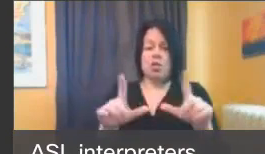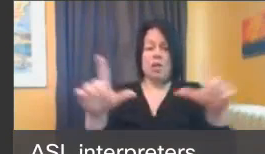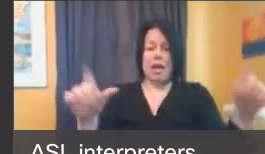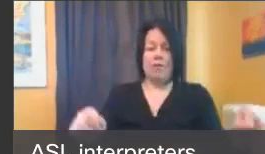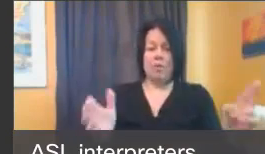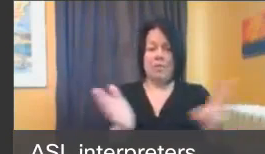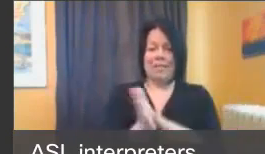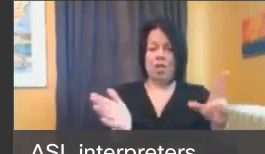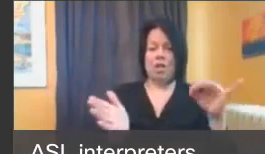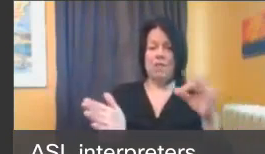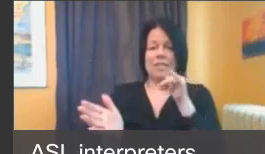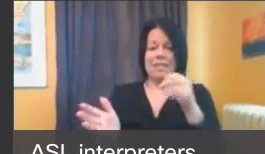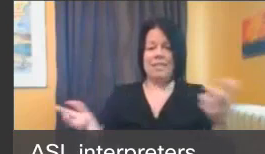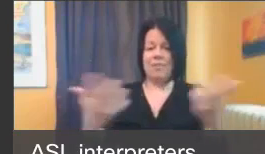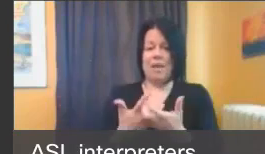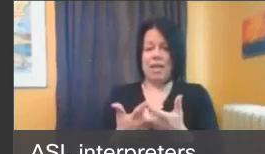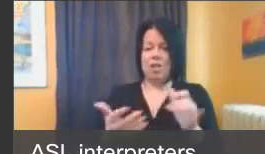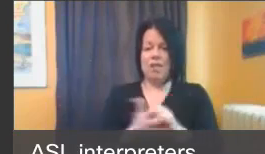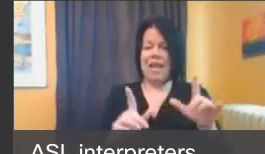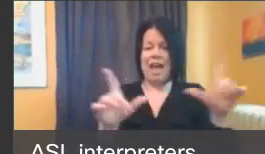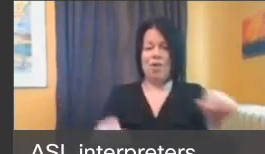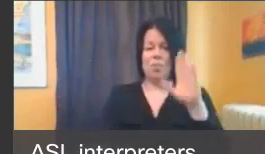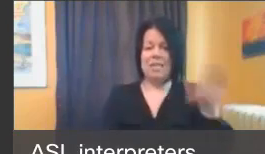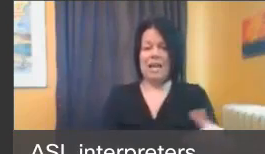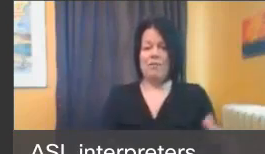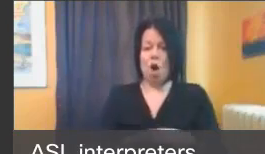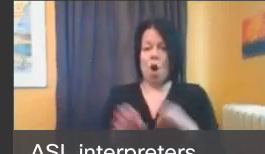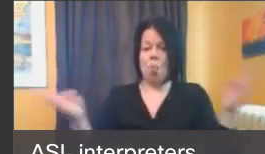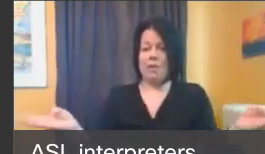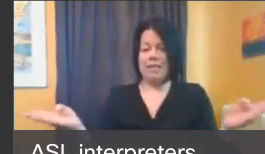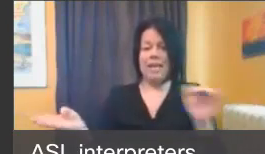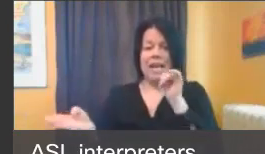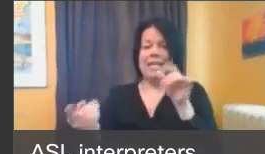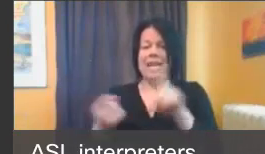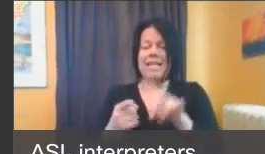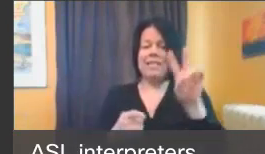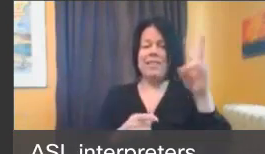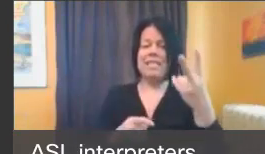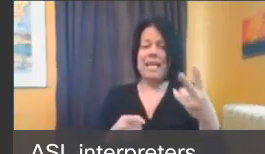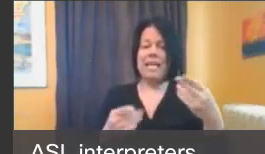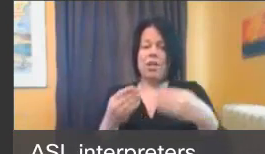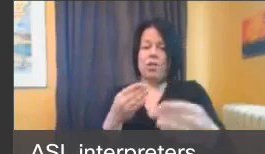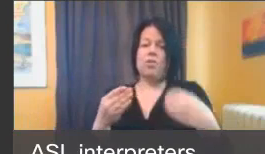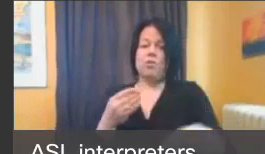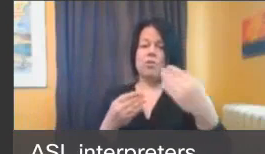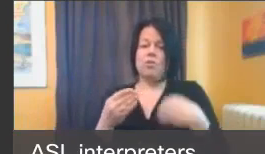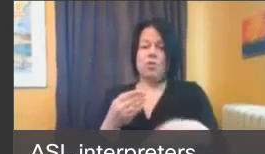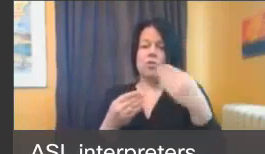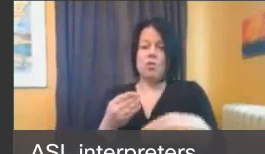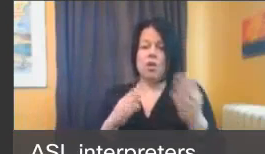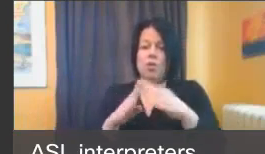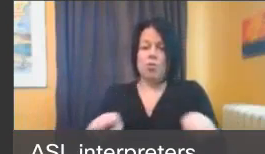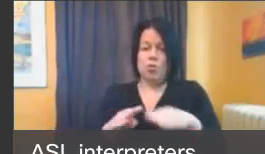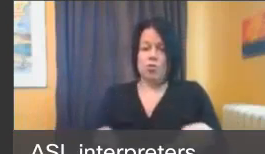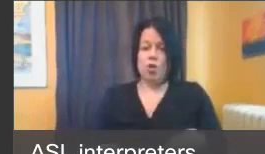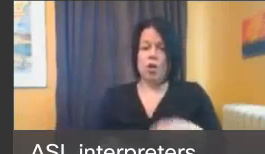If the signature does not match, that envelope is never opened. It's not until the second pass through the sorter that we actually, after we